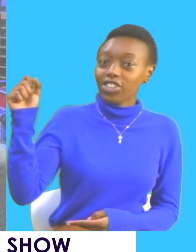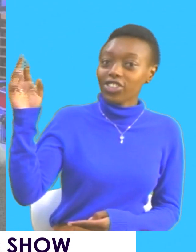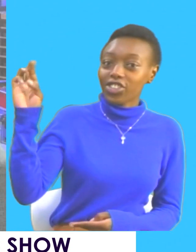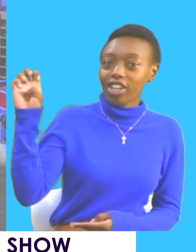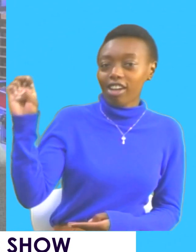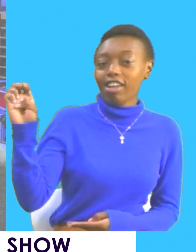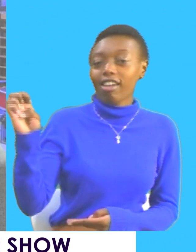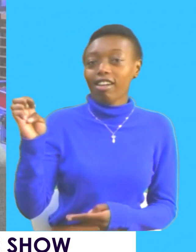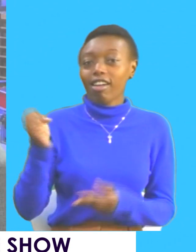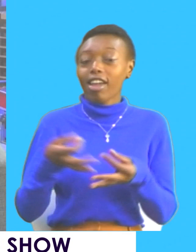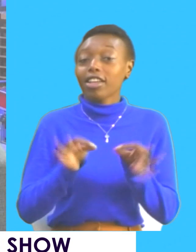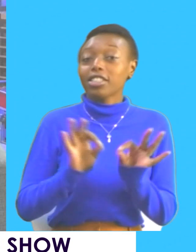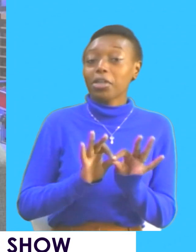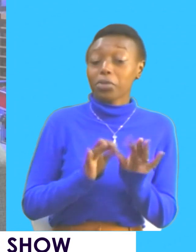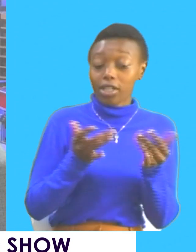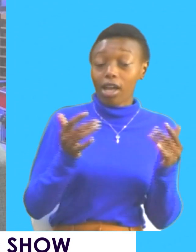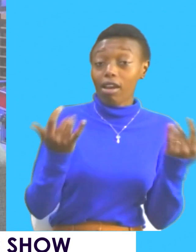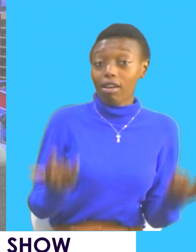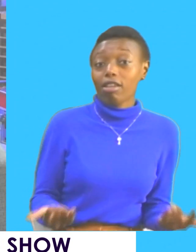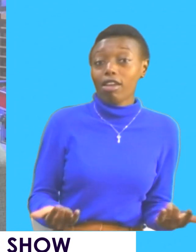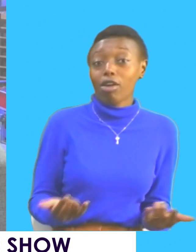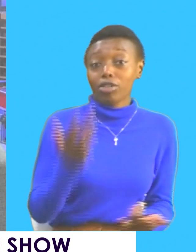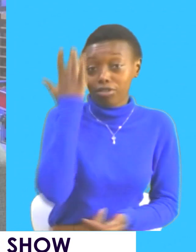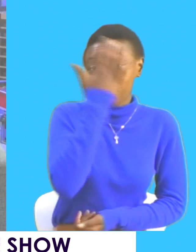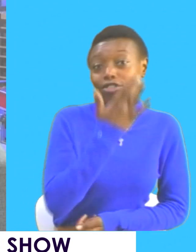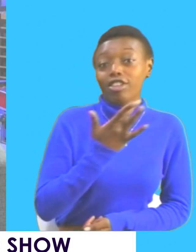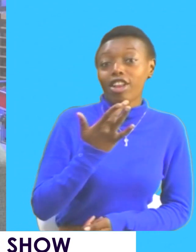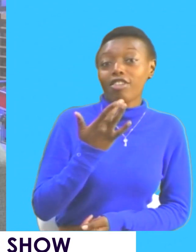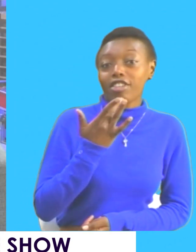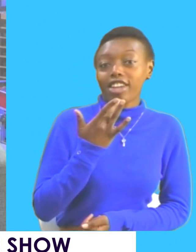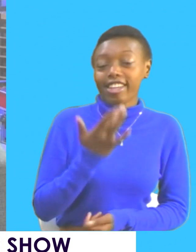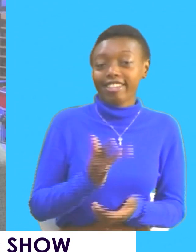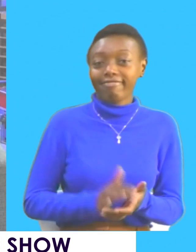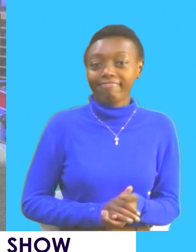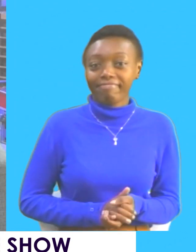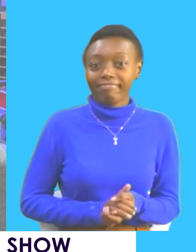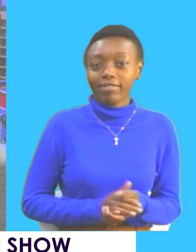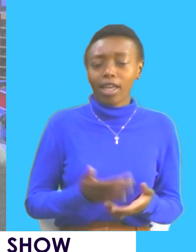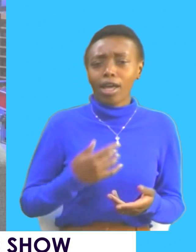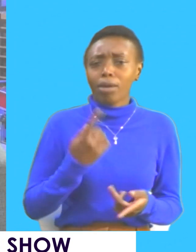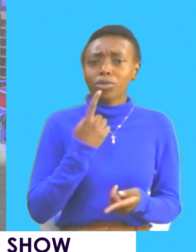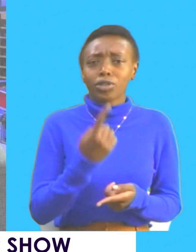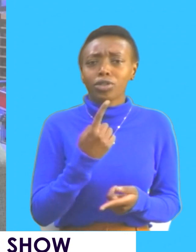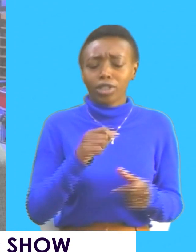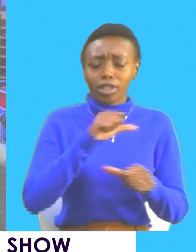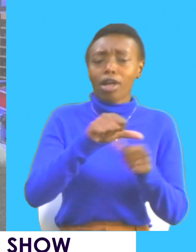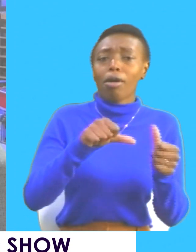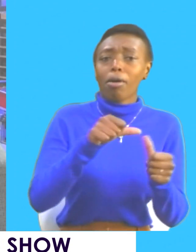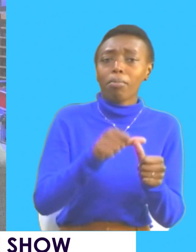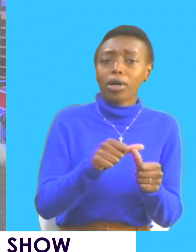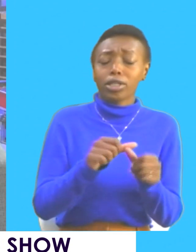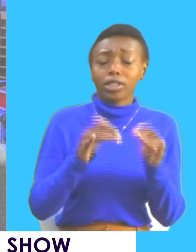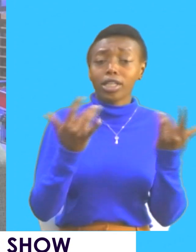language interpreter in this section is Flavian Wanjiku. I'm talking to you about